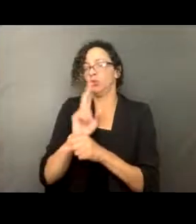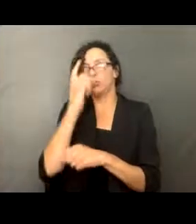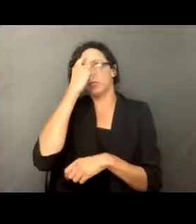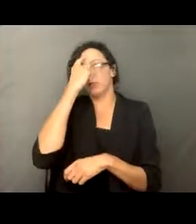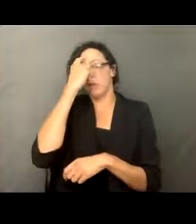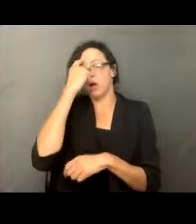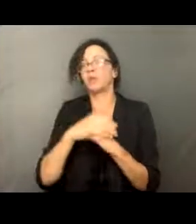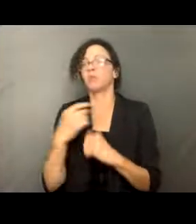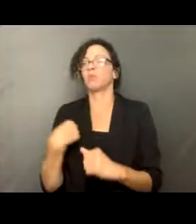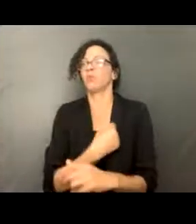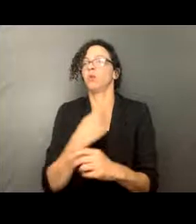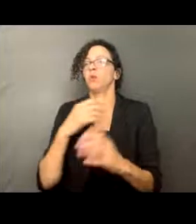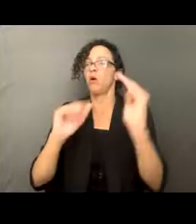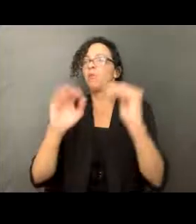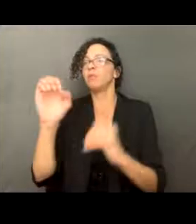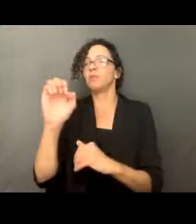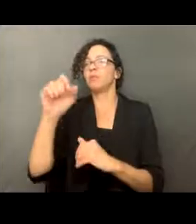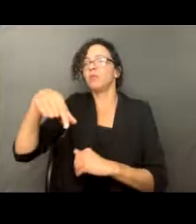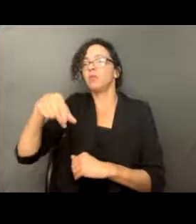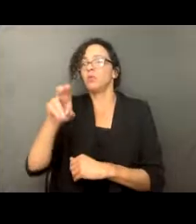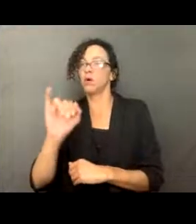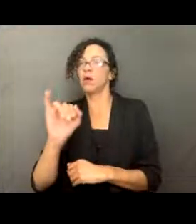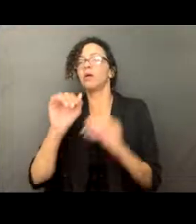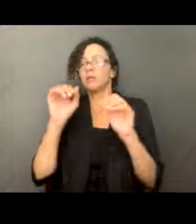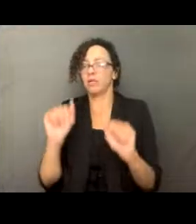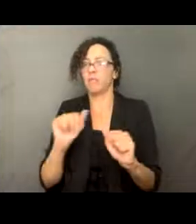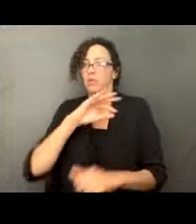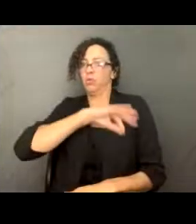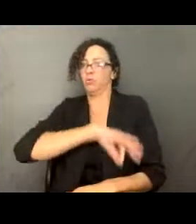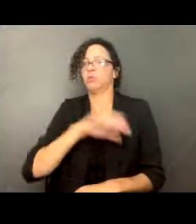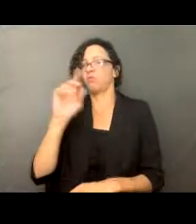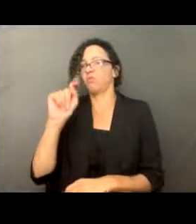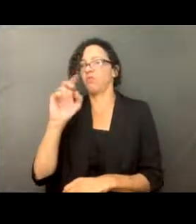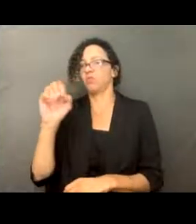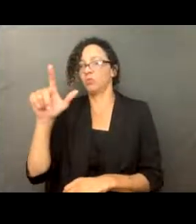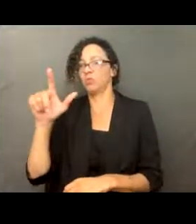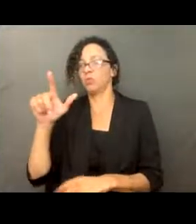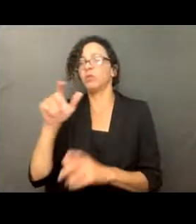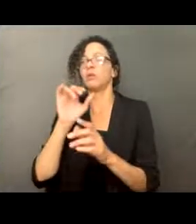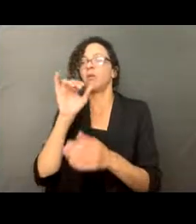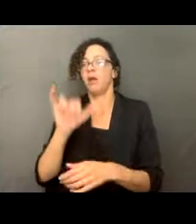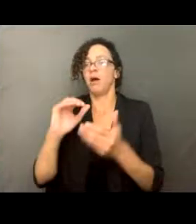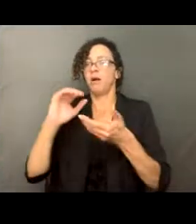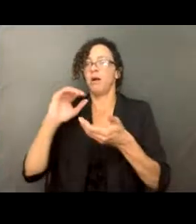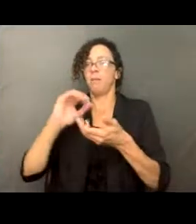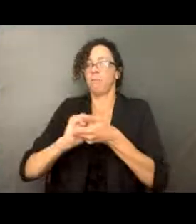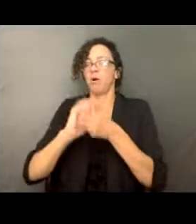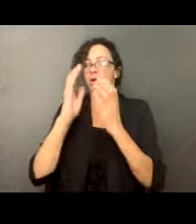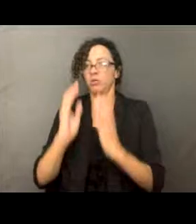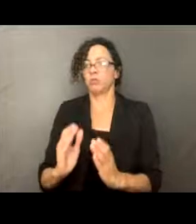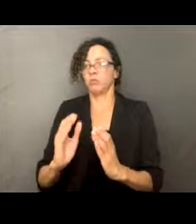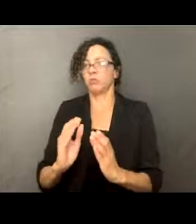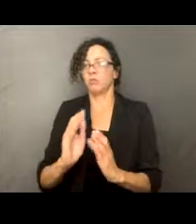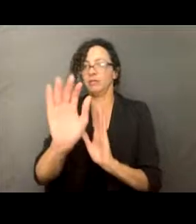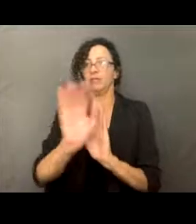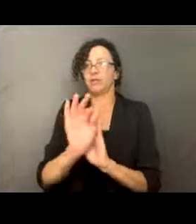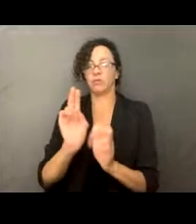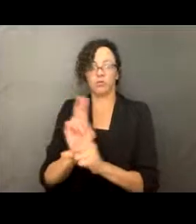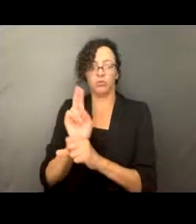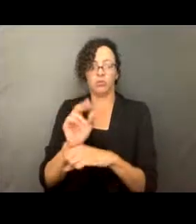be a useful tool that other transportation agencies and partners may elect to use. Now, there have been a multitude of factors